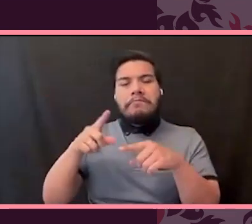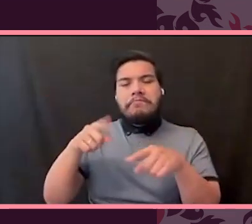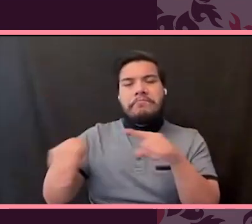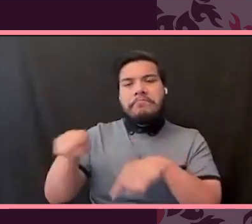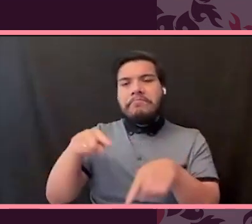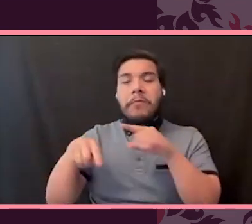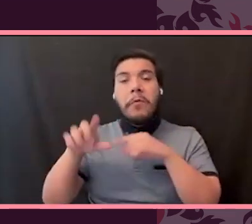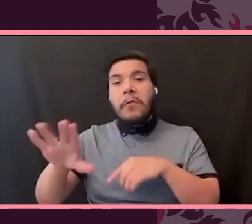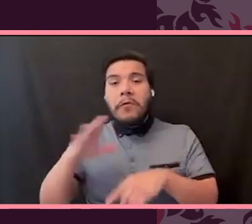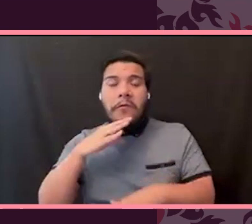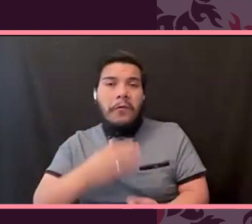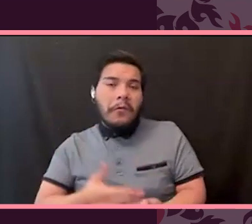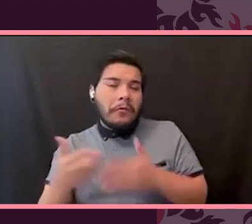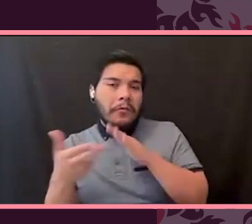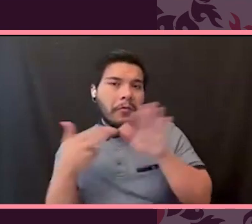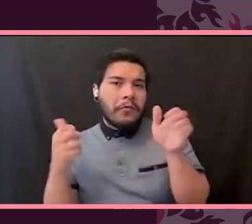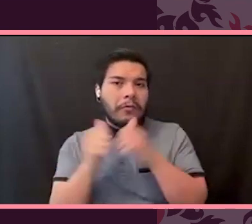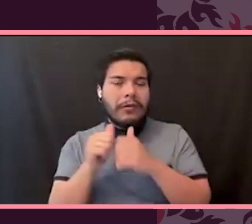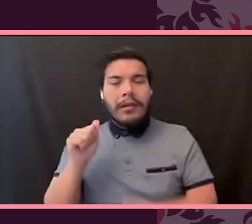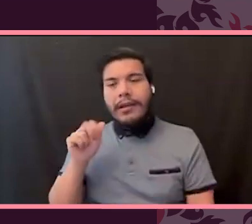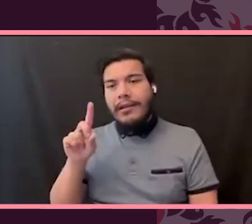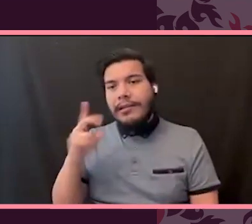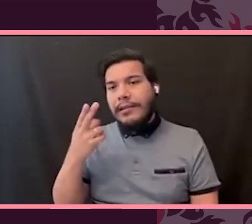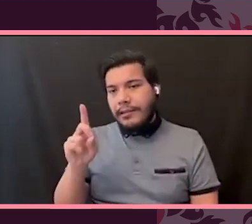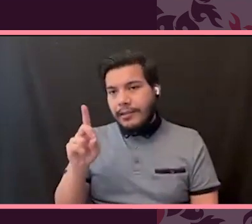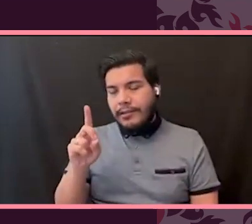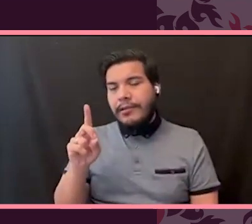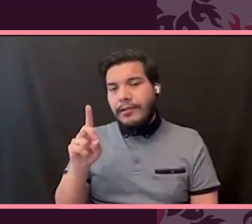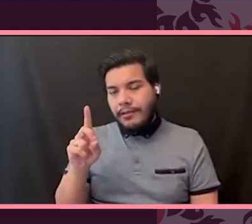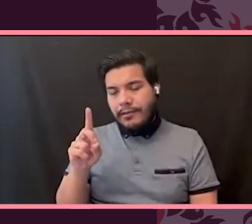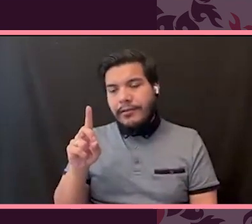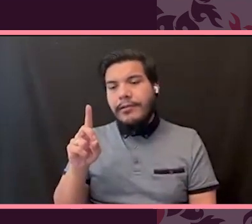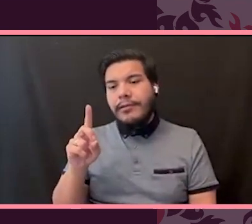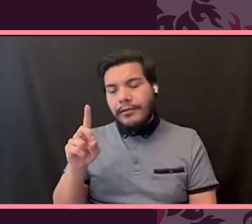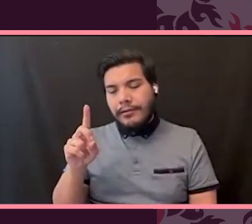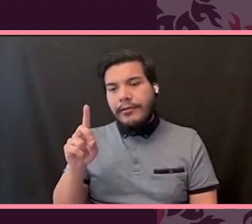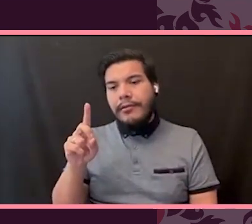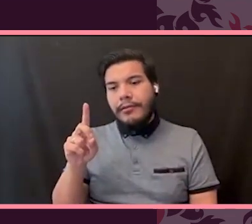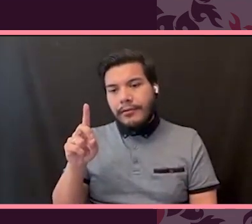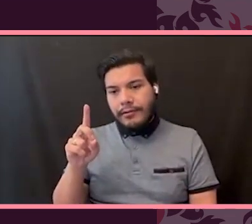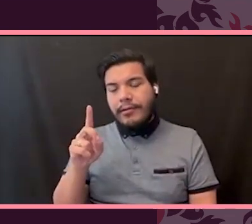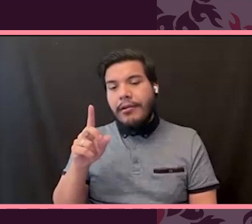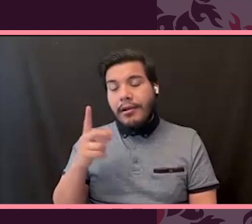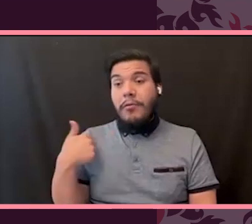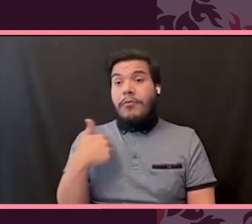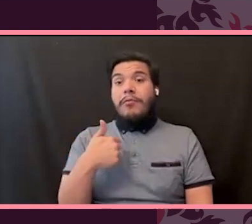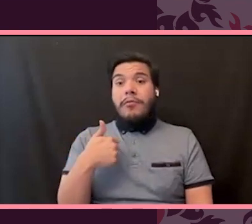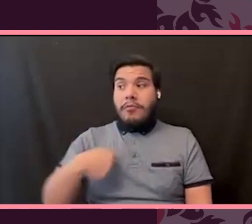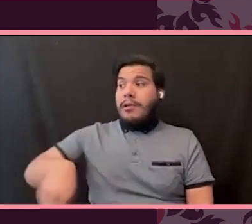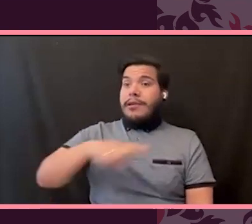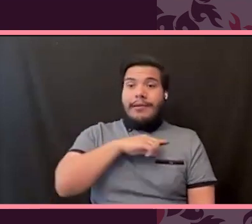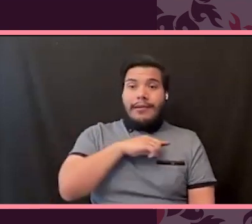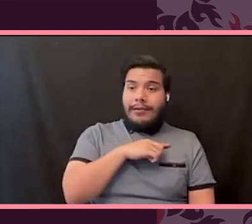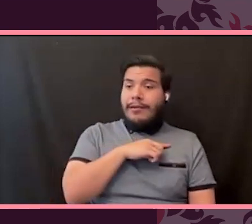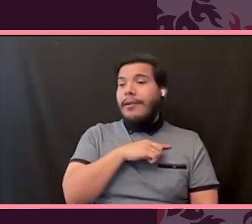was diagnosed with ADHD. And all of us came into the